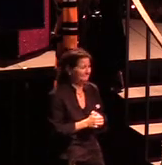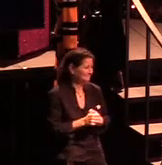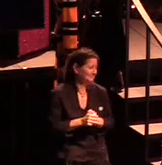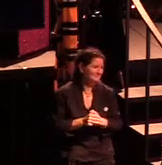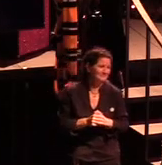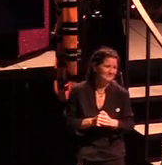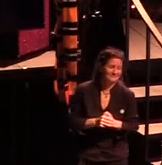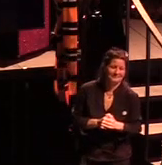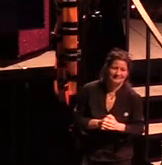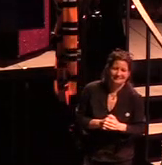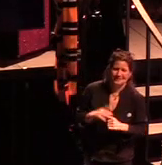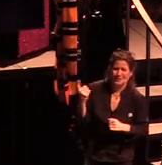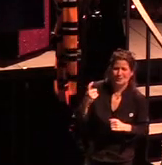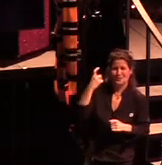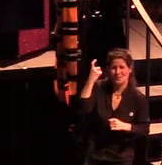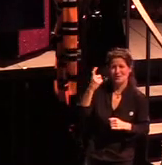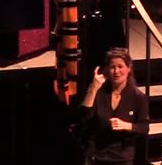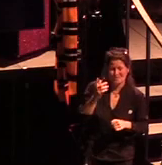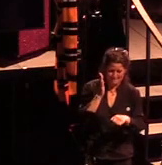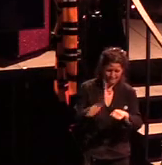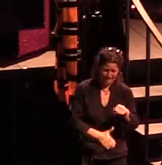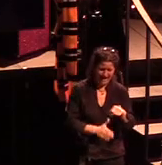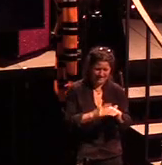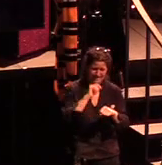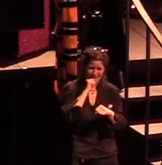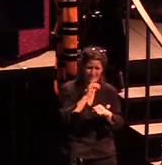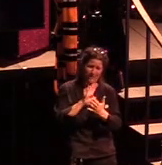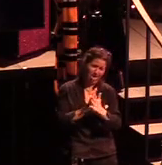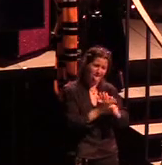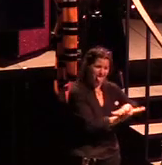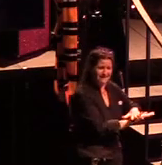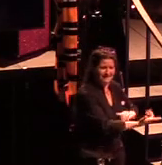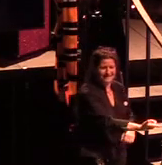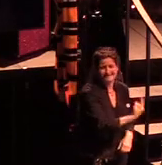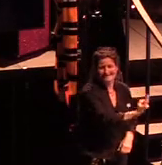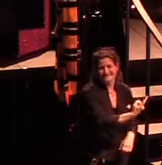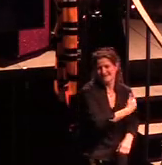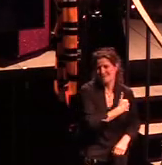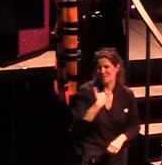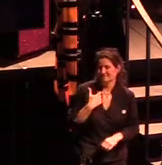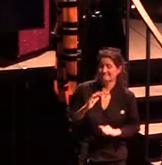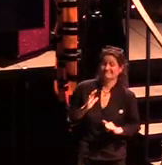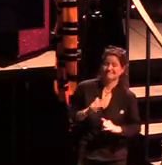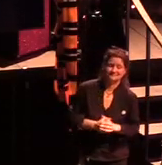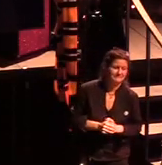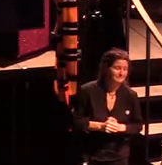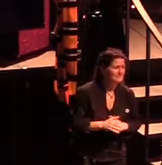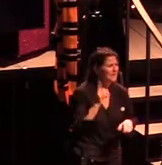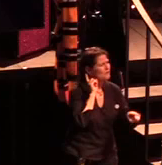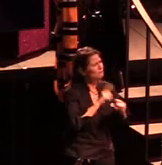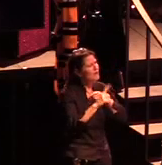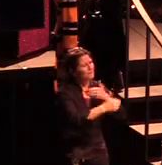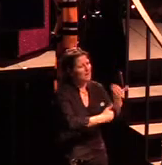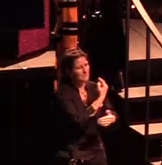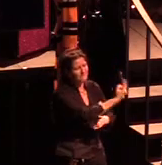who'd thought it would be a bread that would undermine me this morning biscuit I'm gonna try and describe